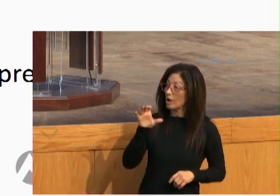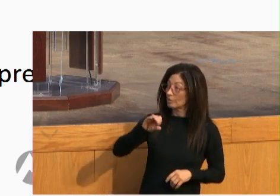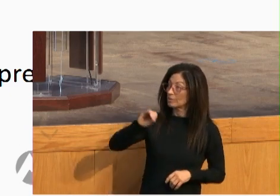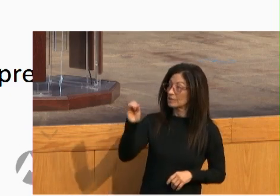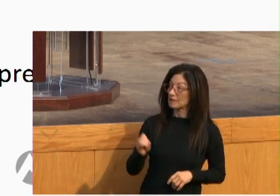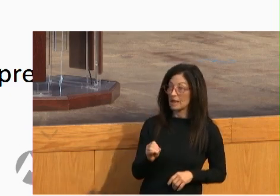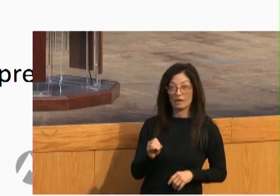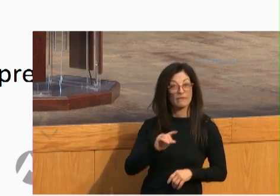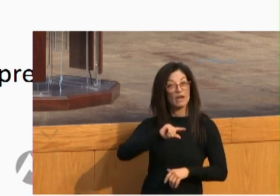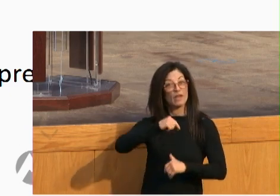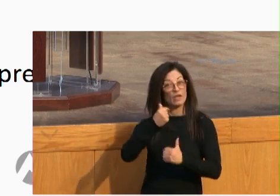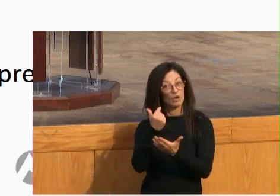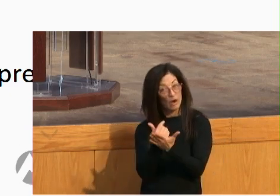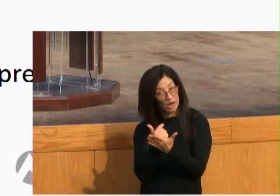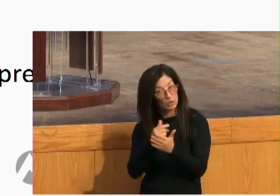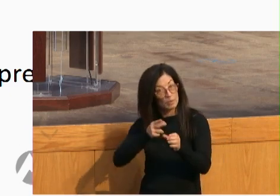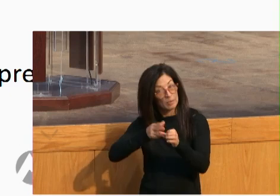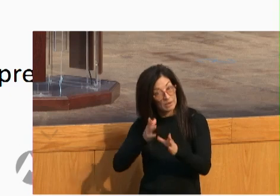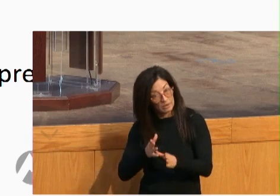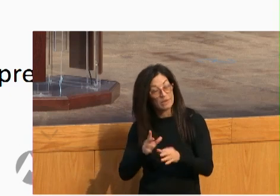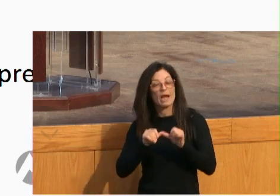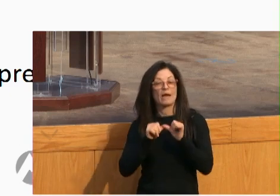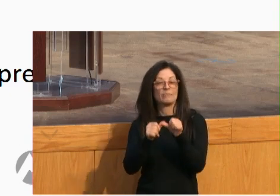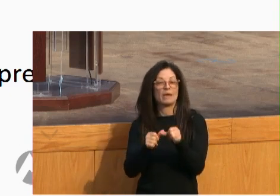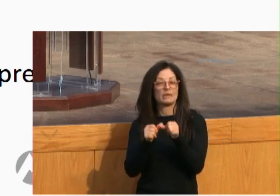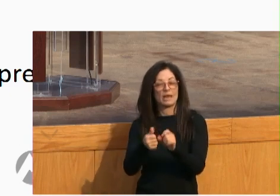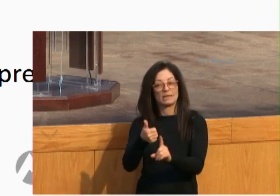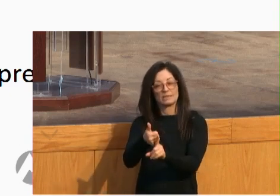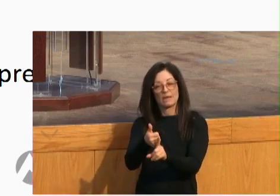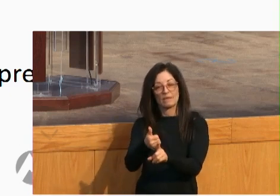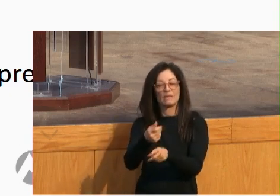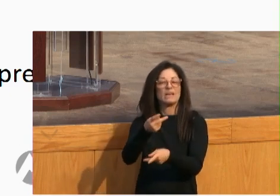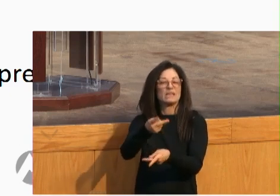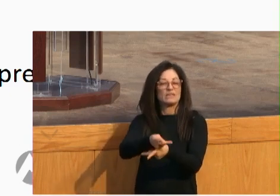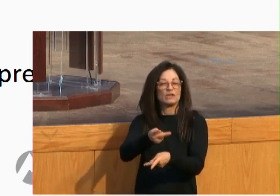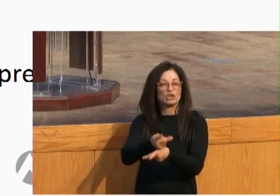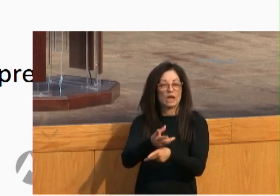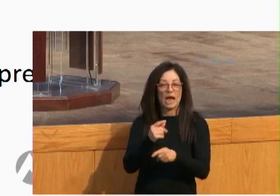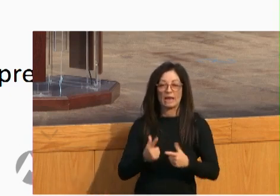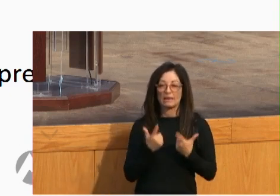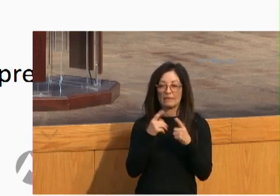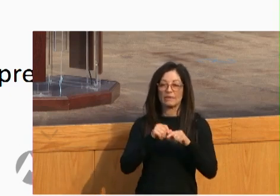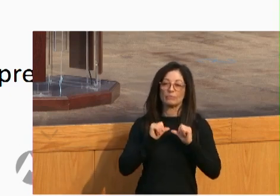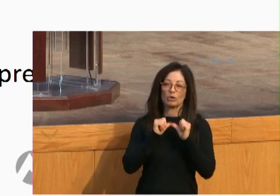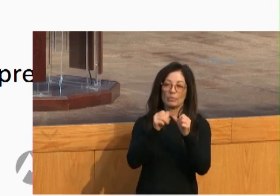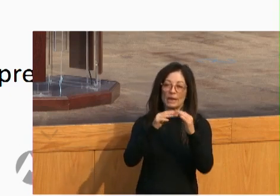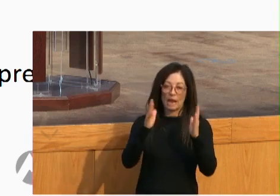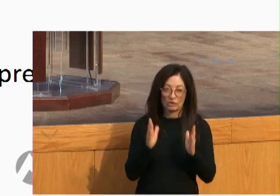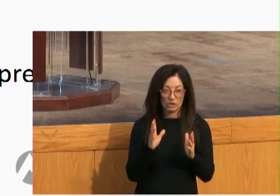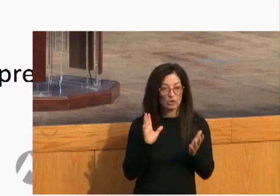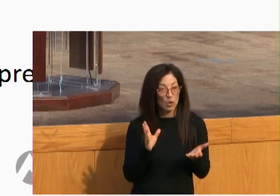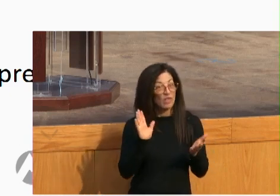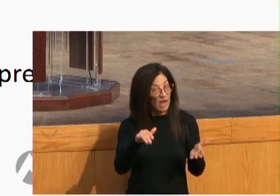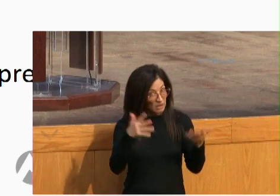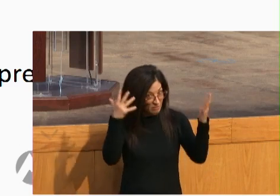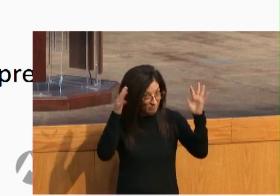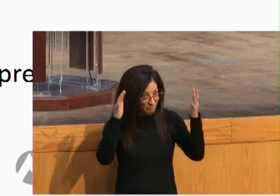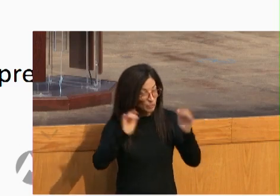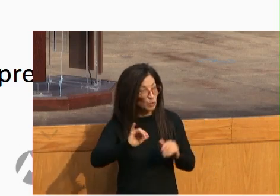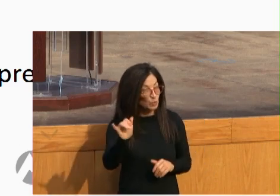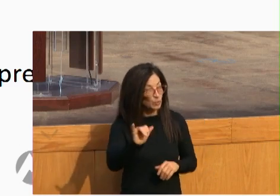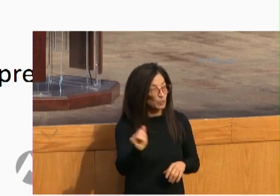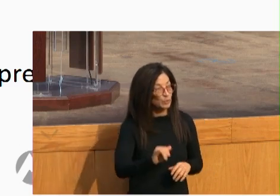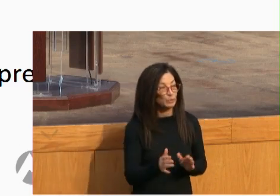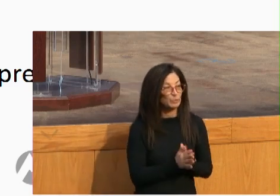of the graduated participants have maintained self-sufficiency and reside in permanent housing. So let's give that a round of applause as well.